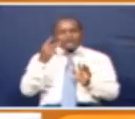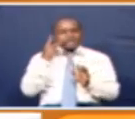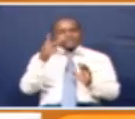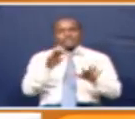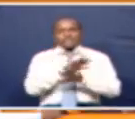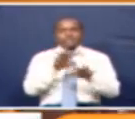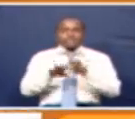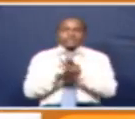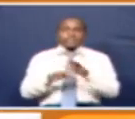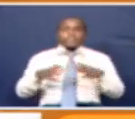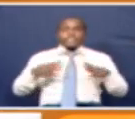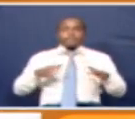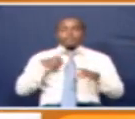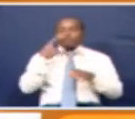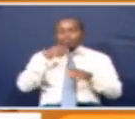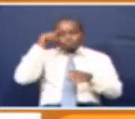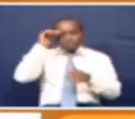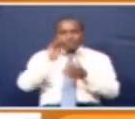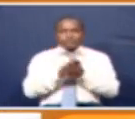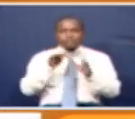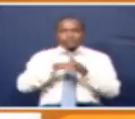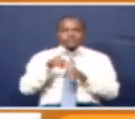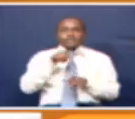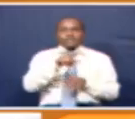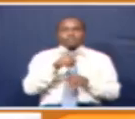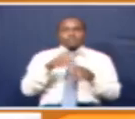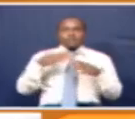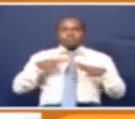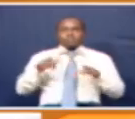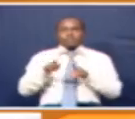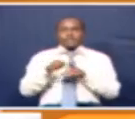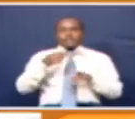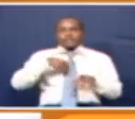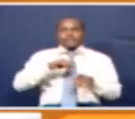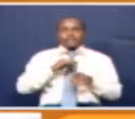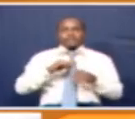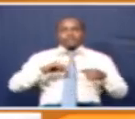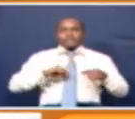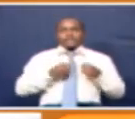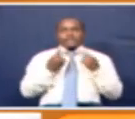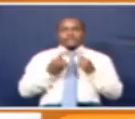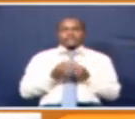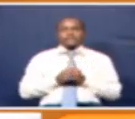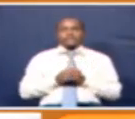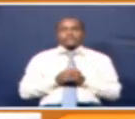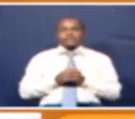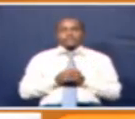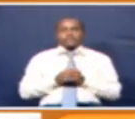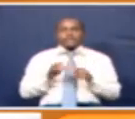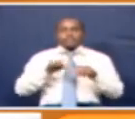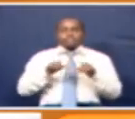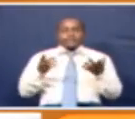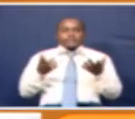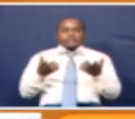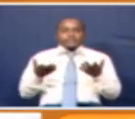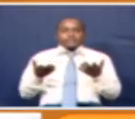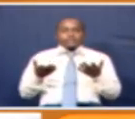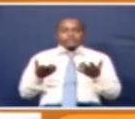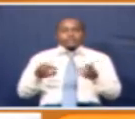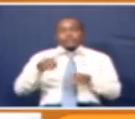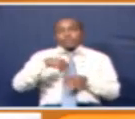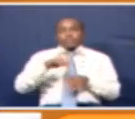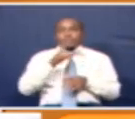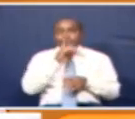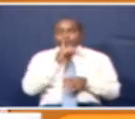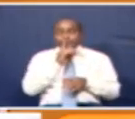The people who believe in him, people like us, really get hurt. But now where we are saying whatever you